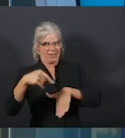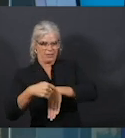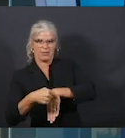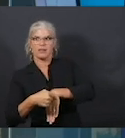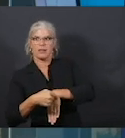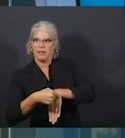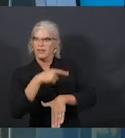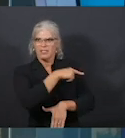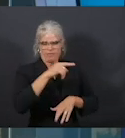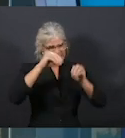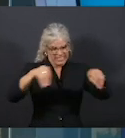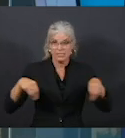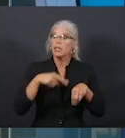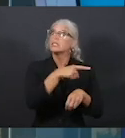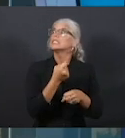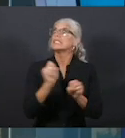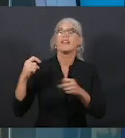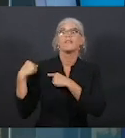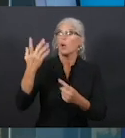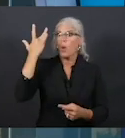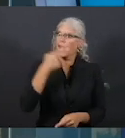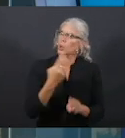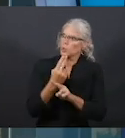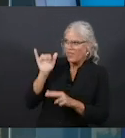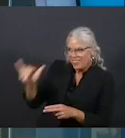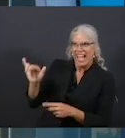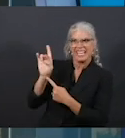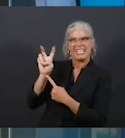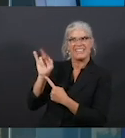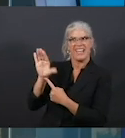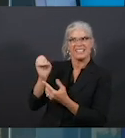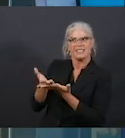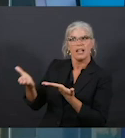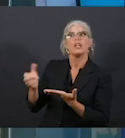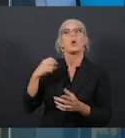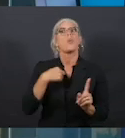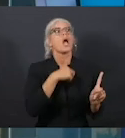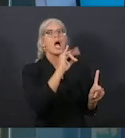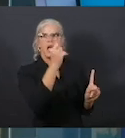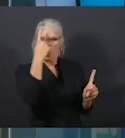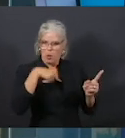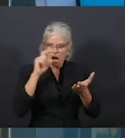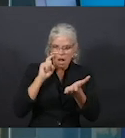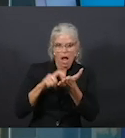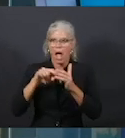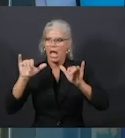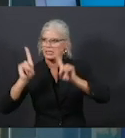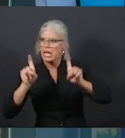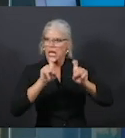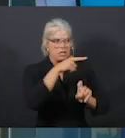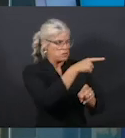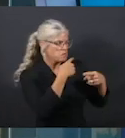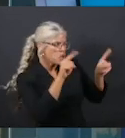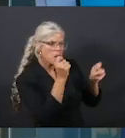hasn't happened in years. That's because they're using this system. So that was the best practice we noticed in a smaller county. We were able now